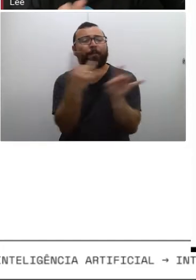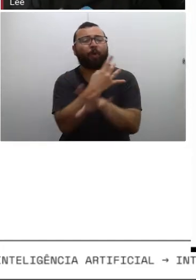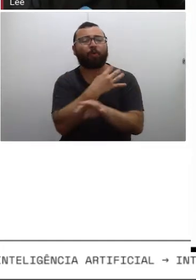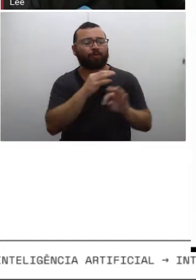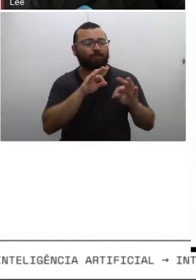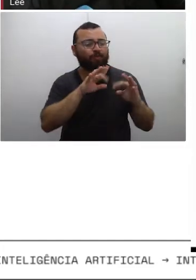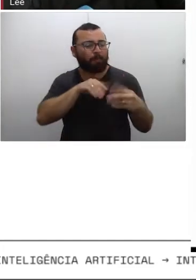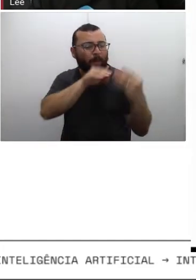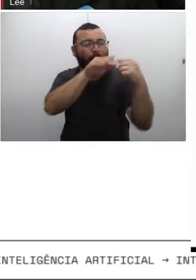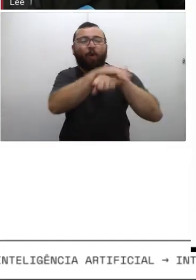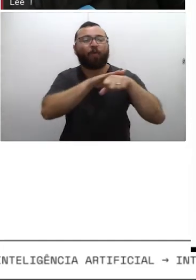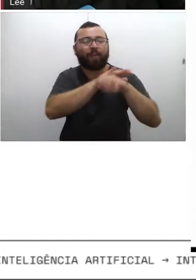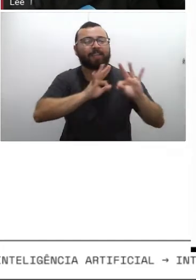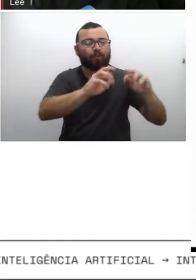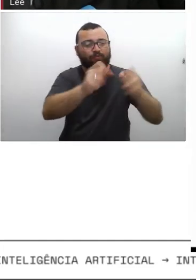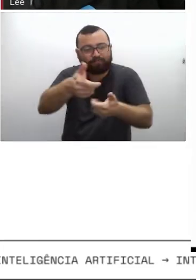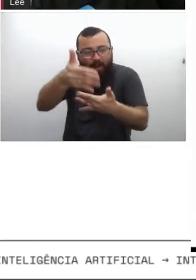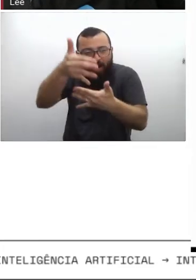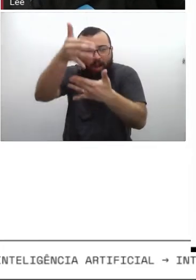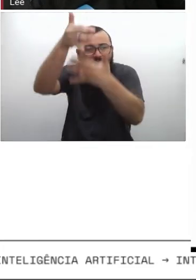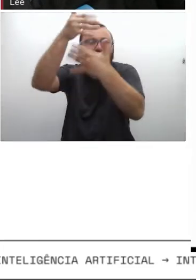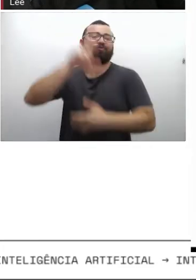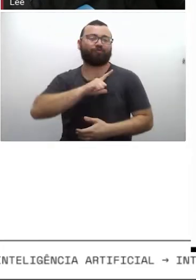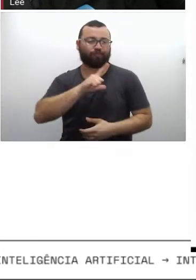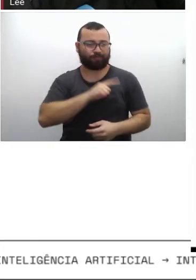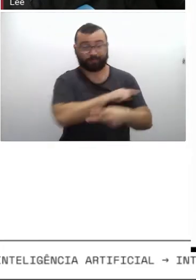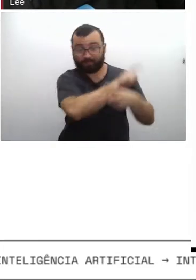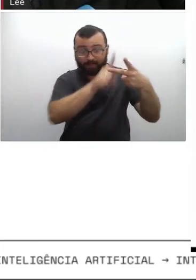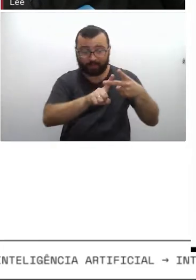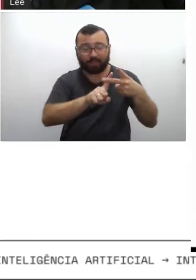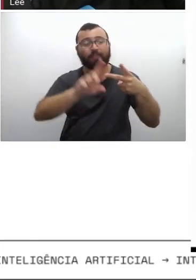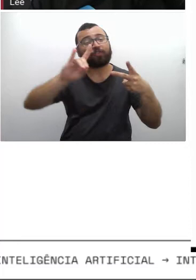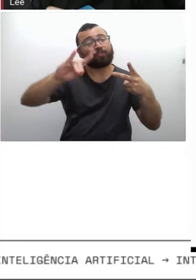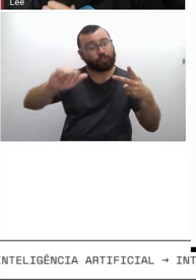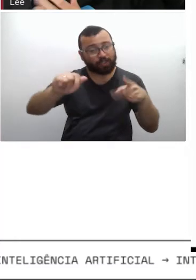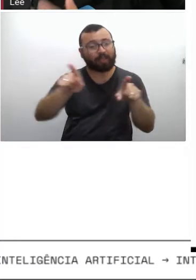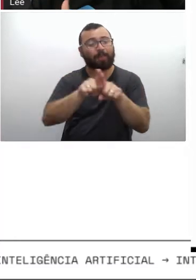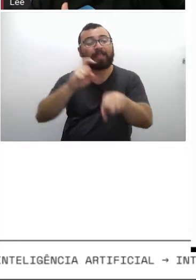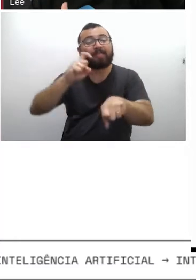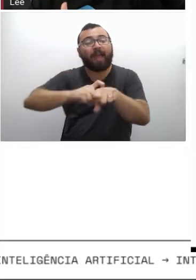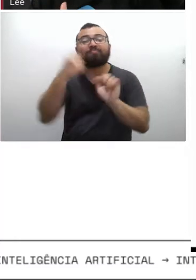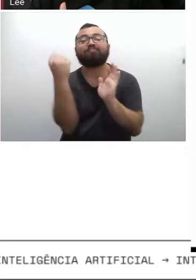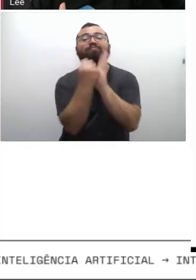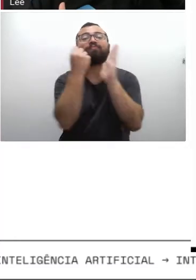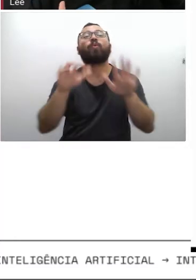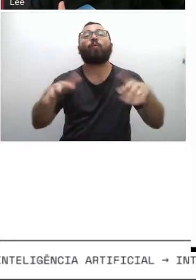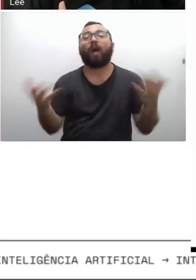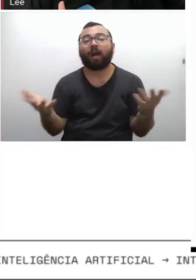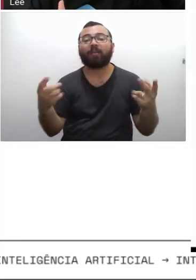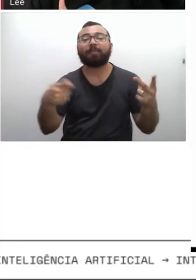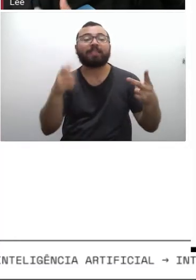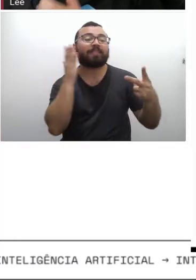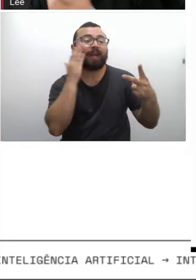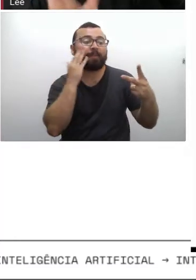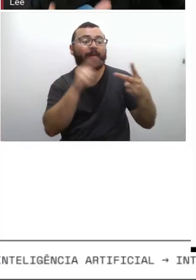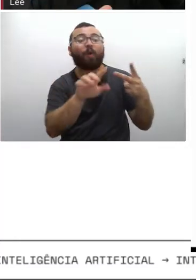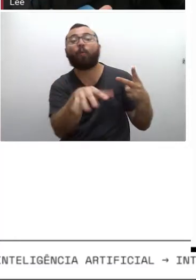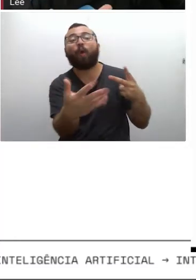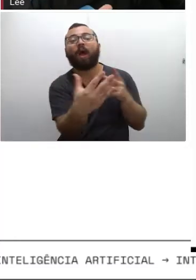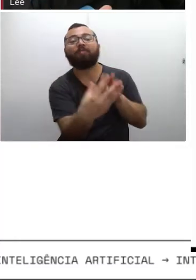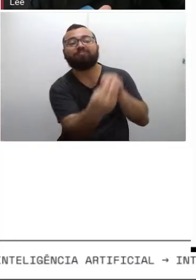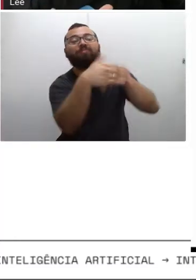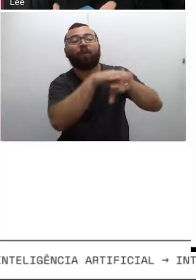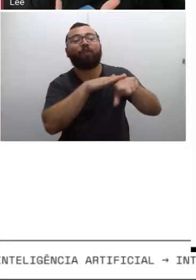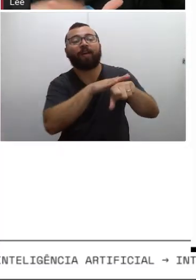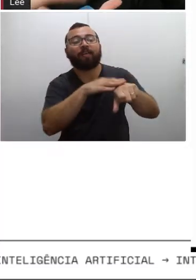you need then a date and timestamp to figure out when that conversation